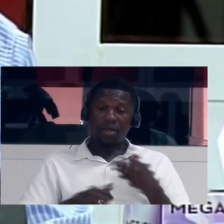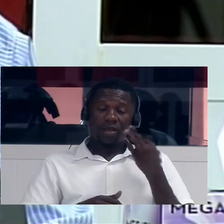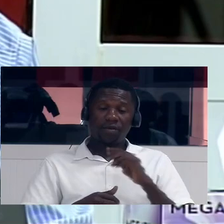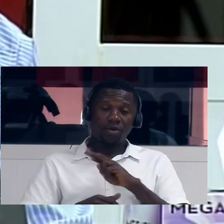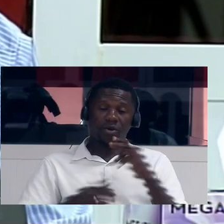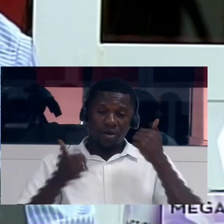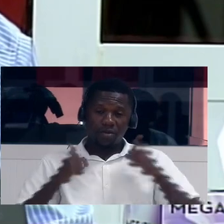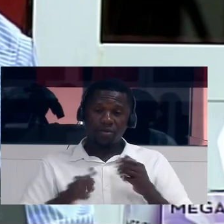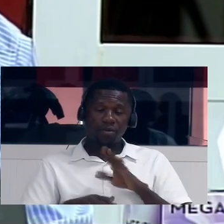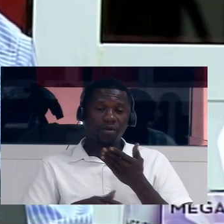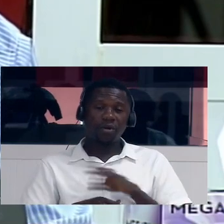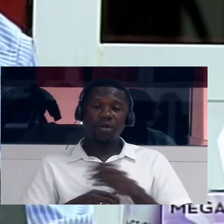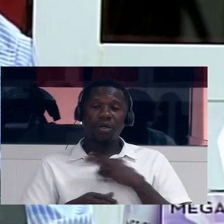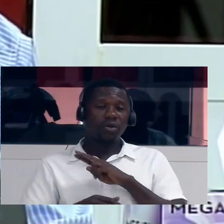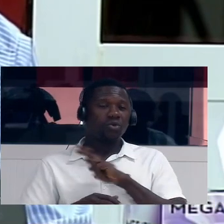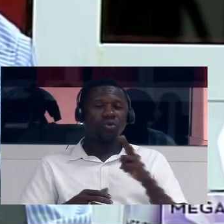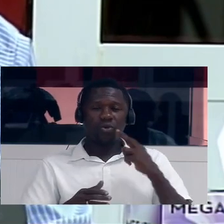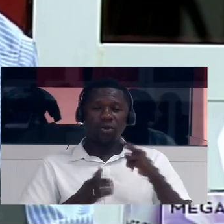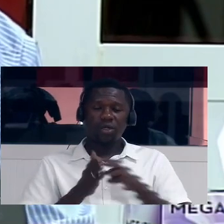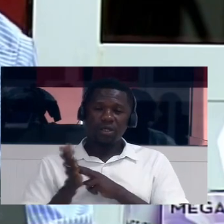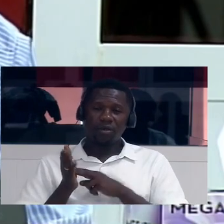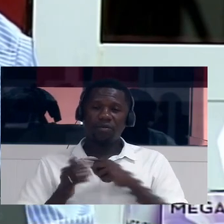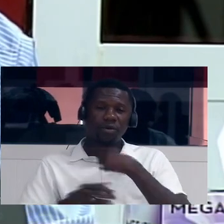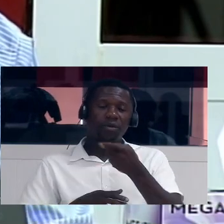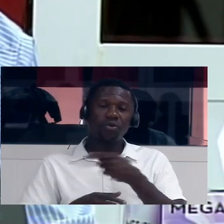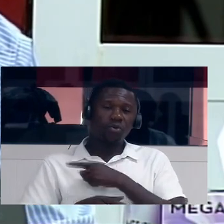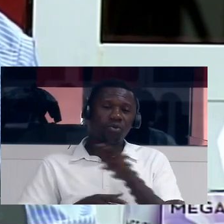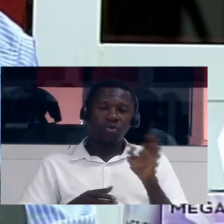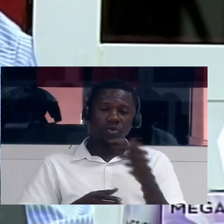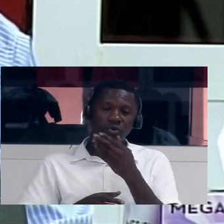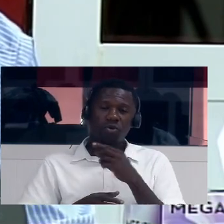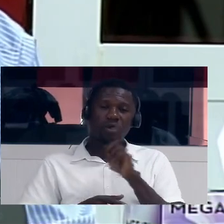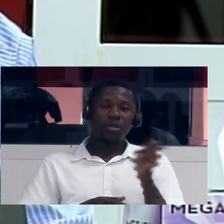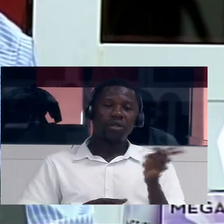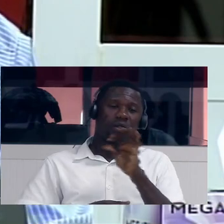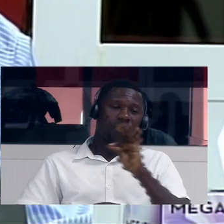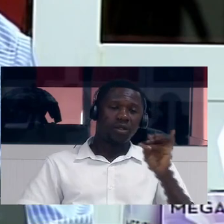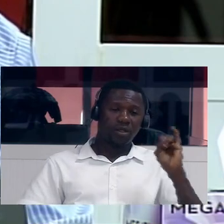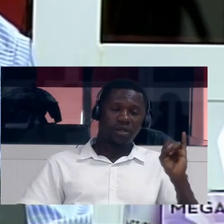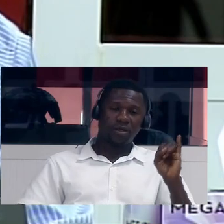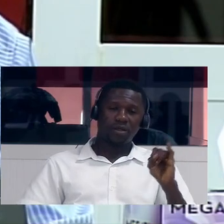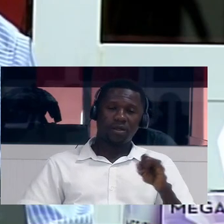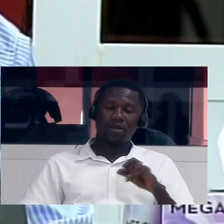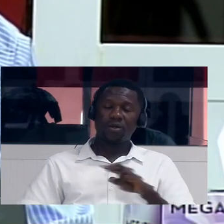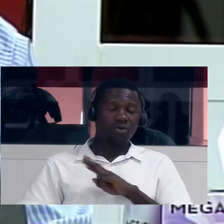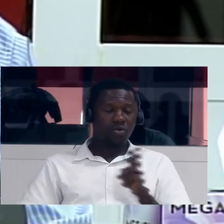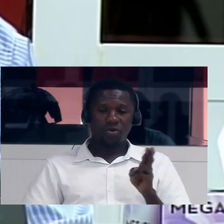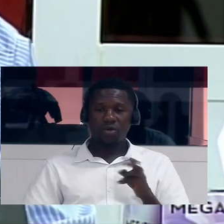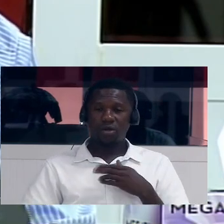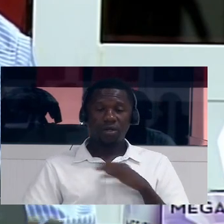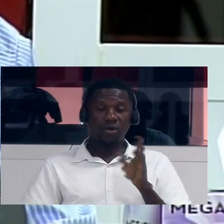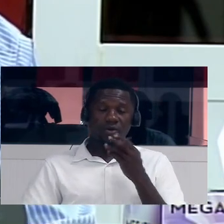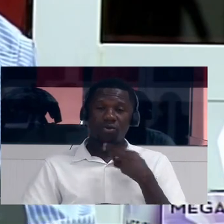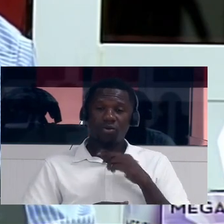incident. There was no need for them to go to GDTI. No. And according to Tamsir, when he said to me that they messed it